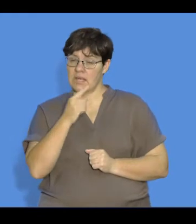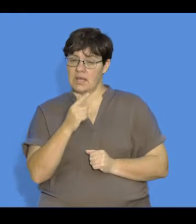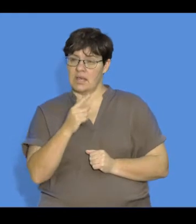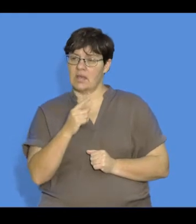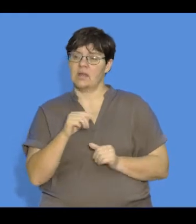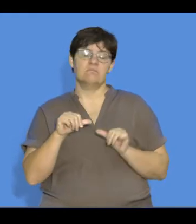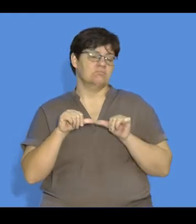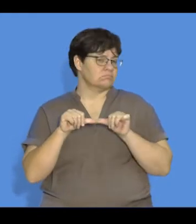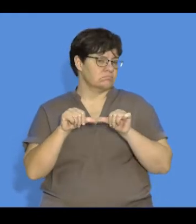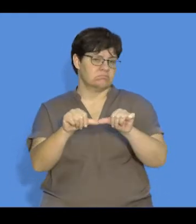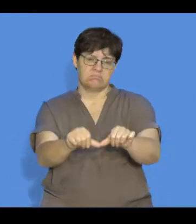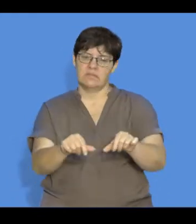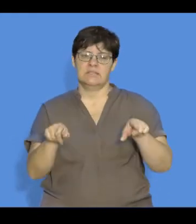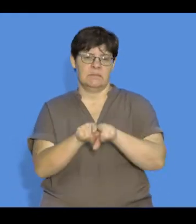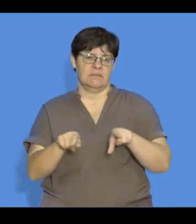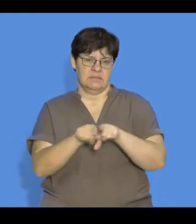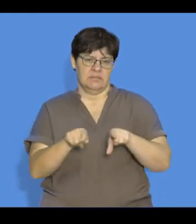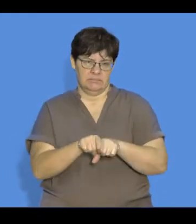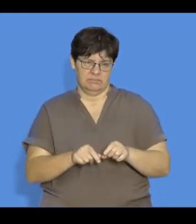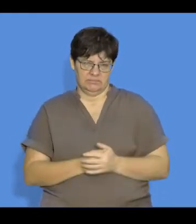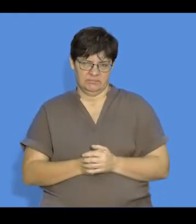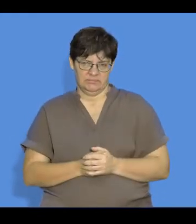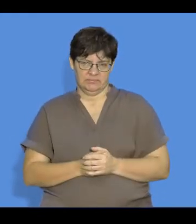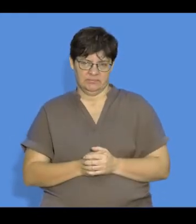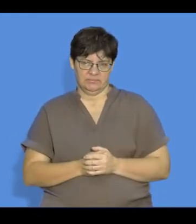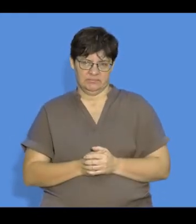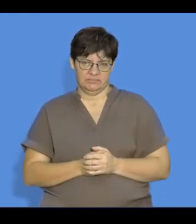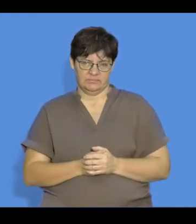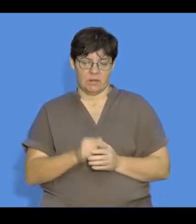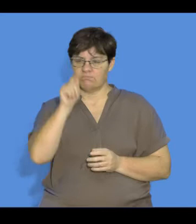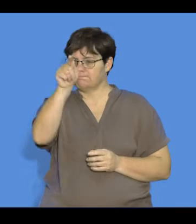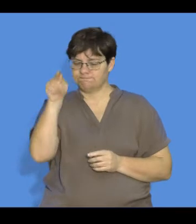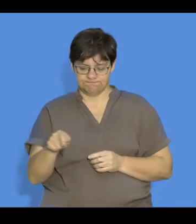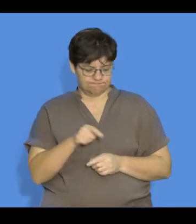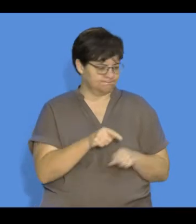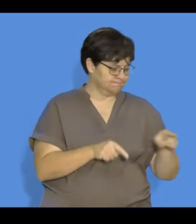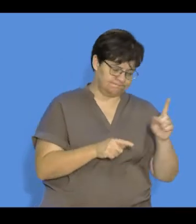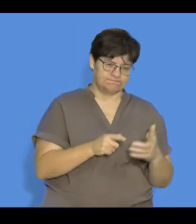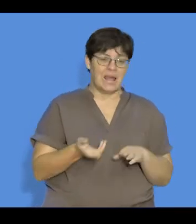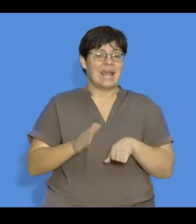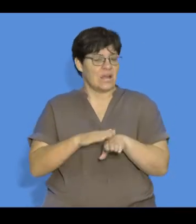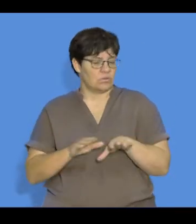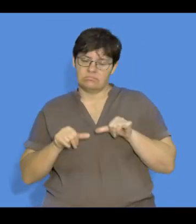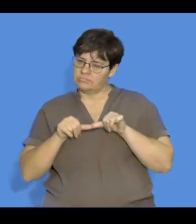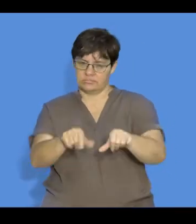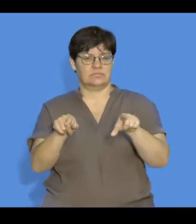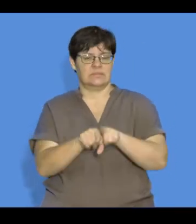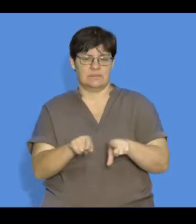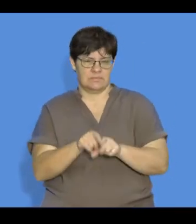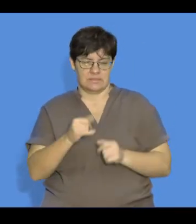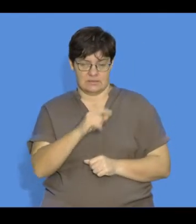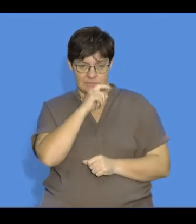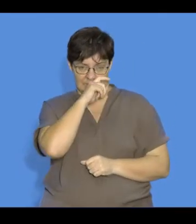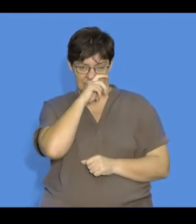current remains constant, or it remains the same at all points. So meaning that the current that passes through the